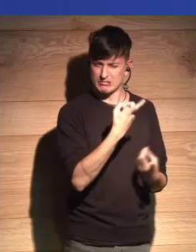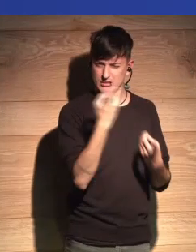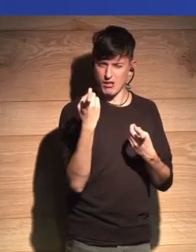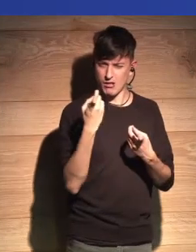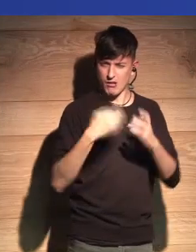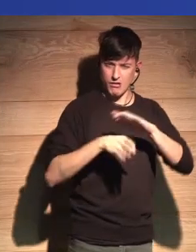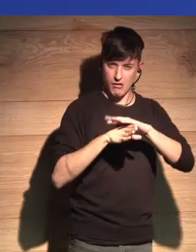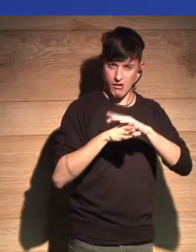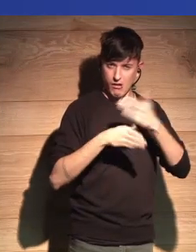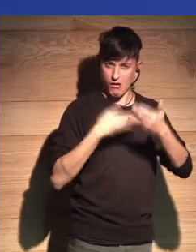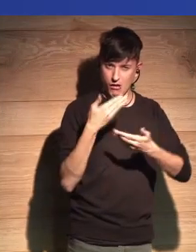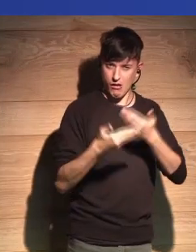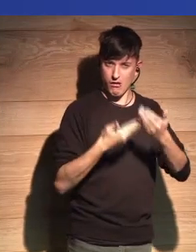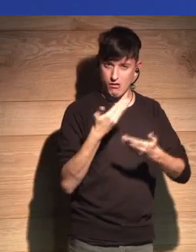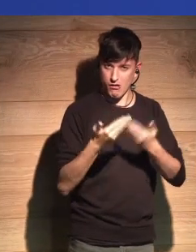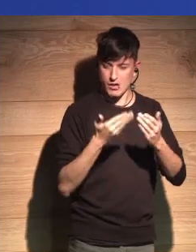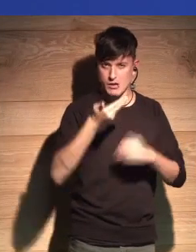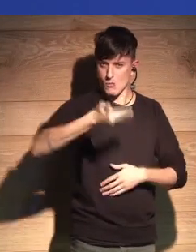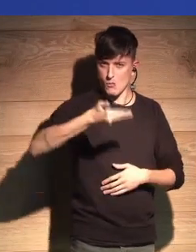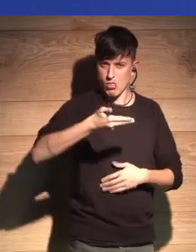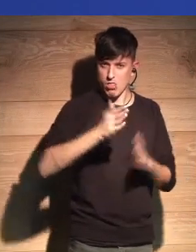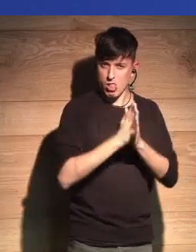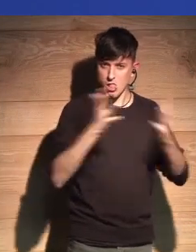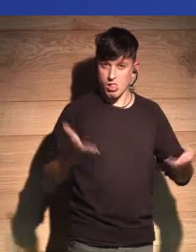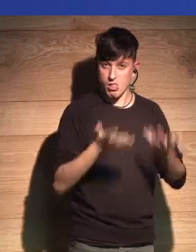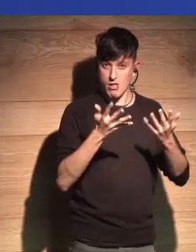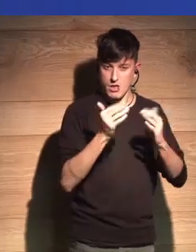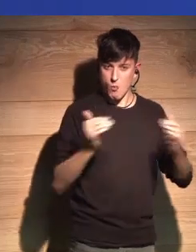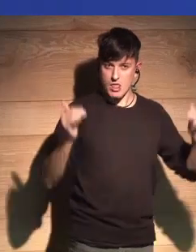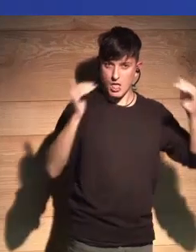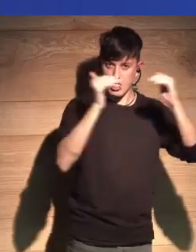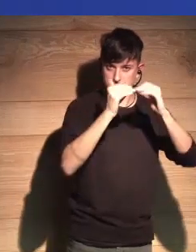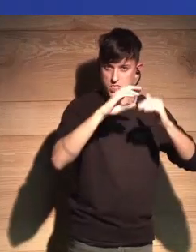topic, but also the need to keep emphasizing